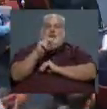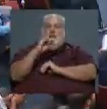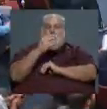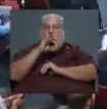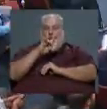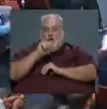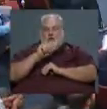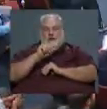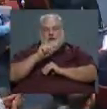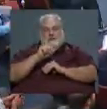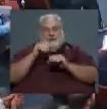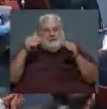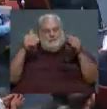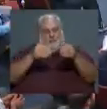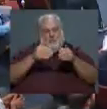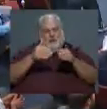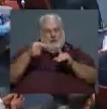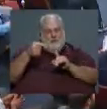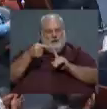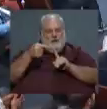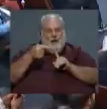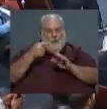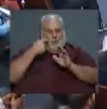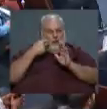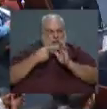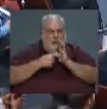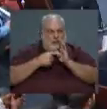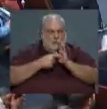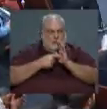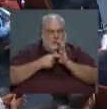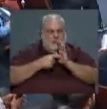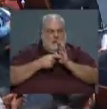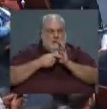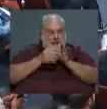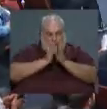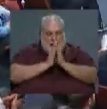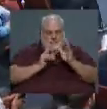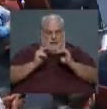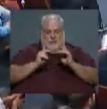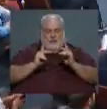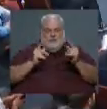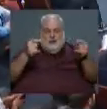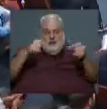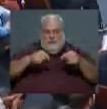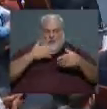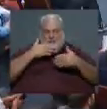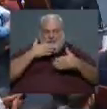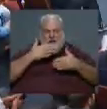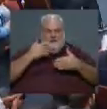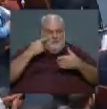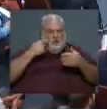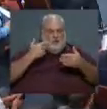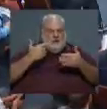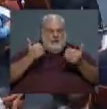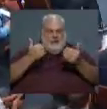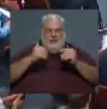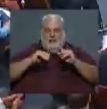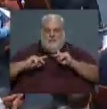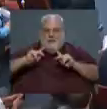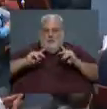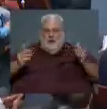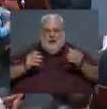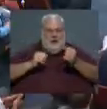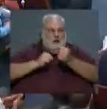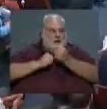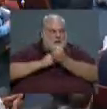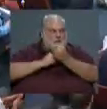that's basically what we've already talked about. I recognize you've asked people to be here, and thank you. We understand your concern and our